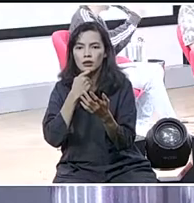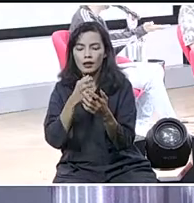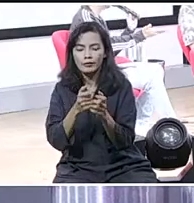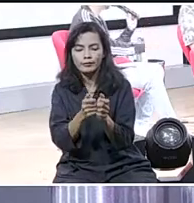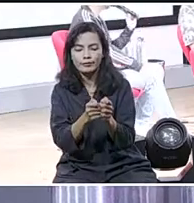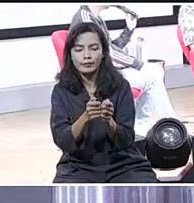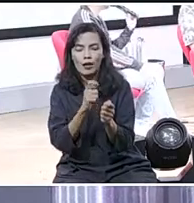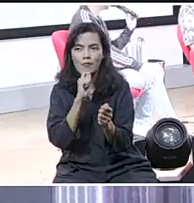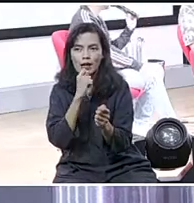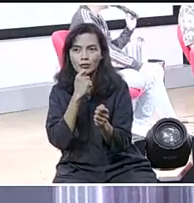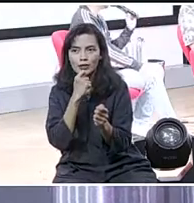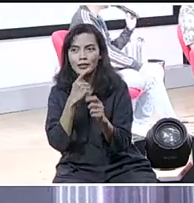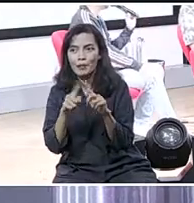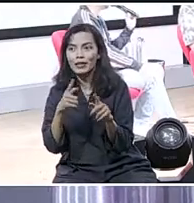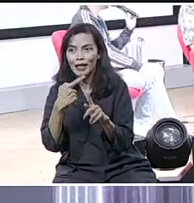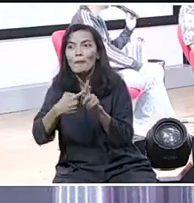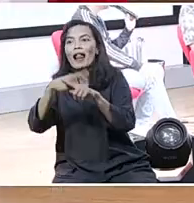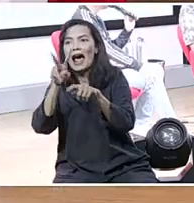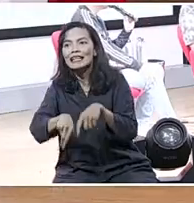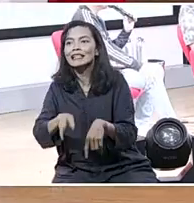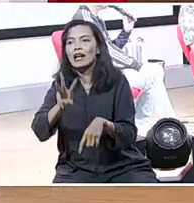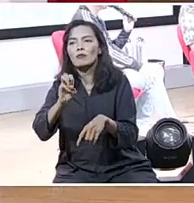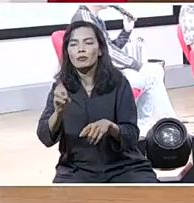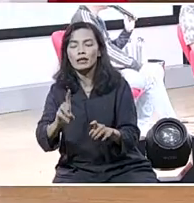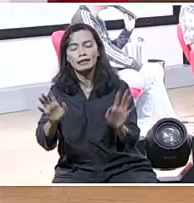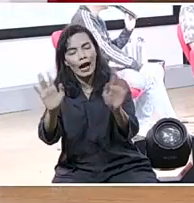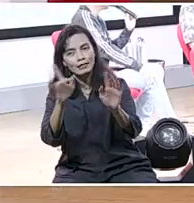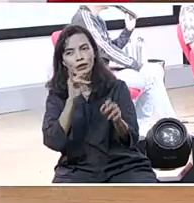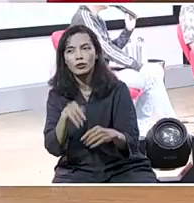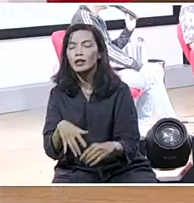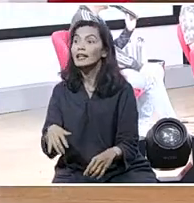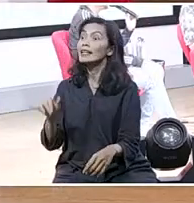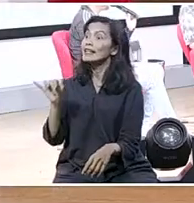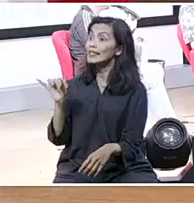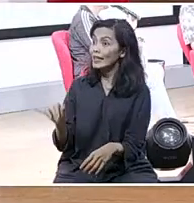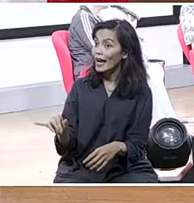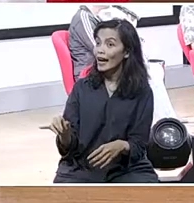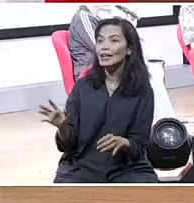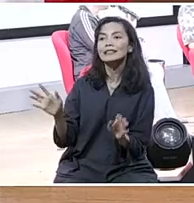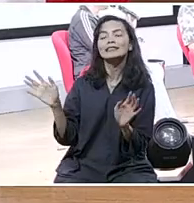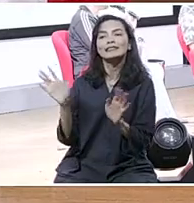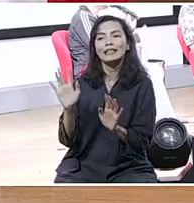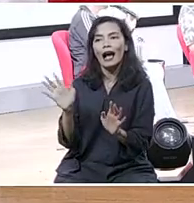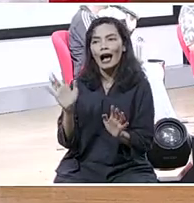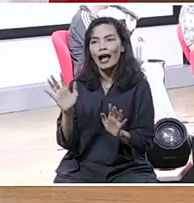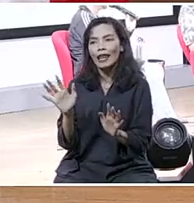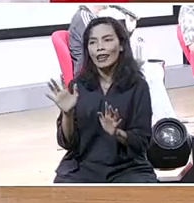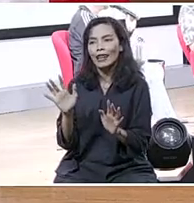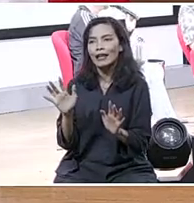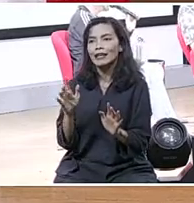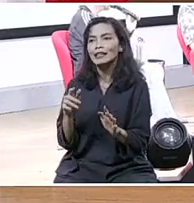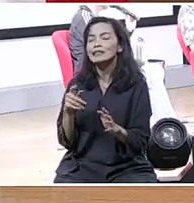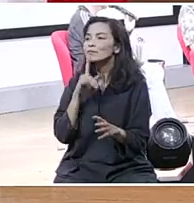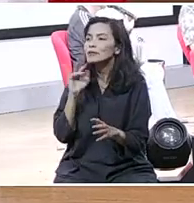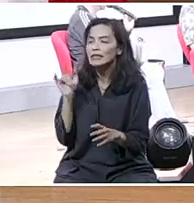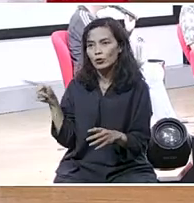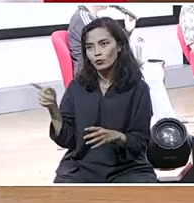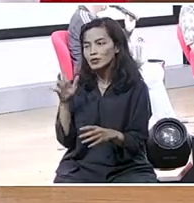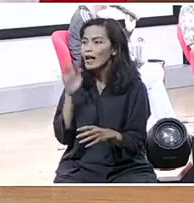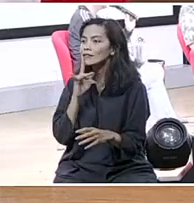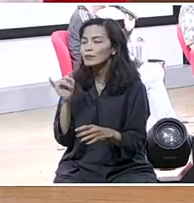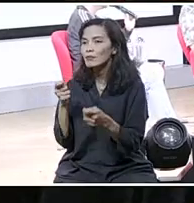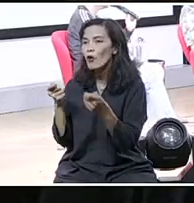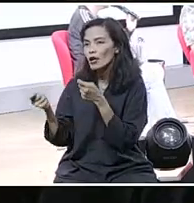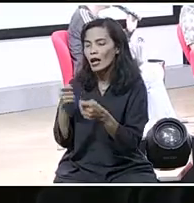and I do it again for 30 minutes. So don't do that. So again, do not do what our moderator does. Do not. I'm